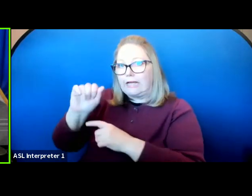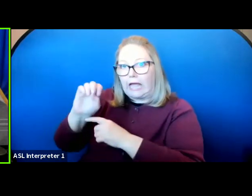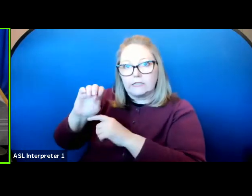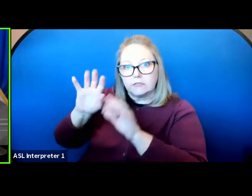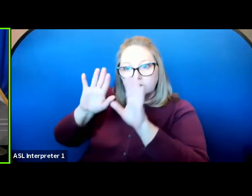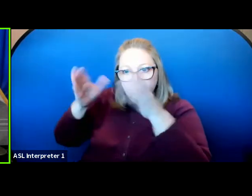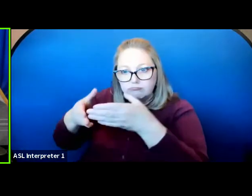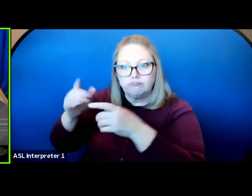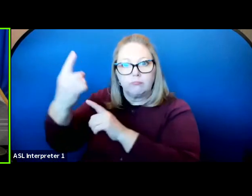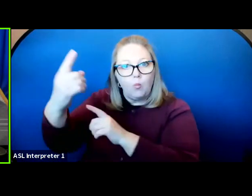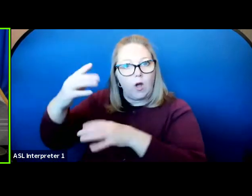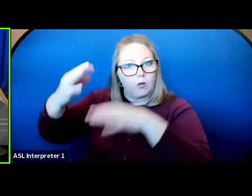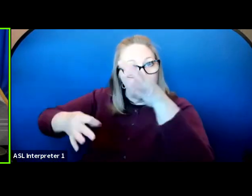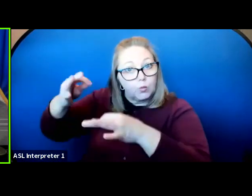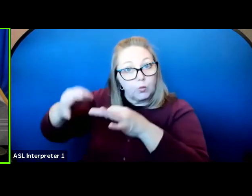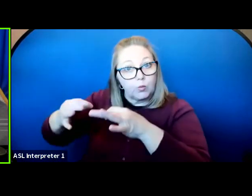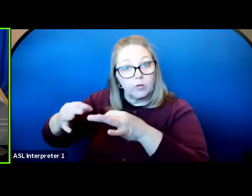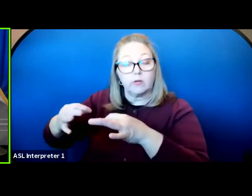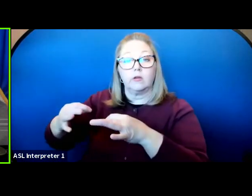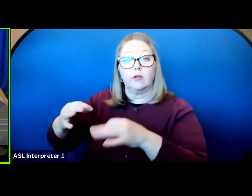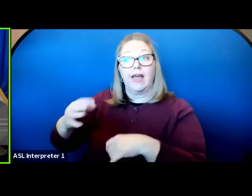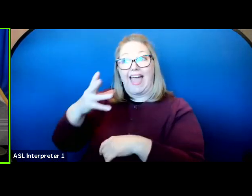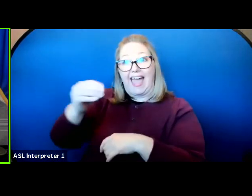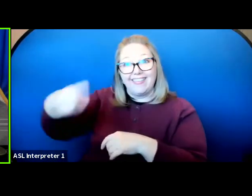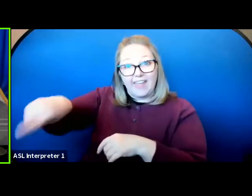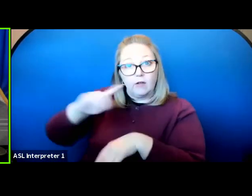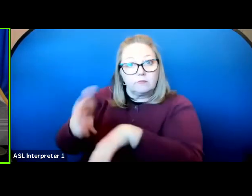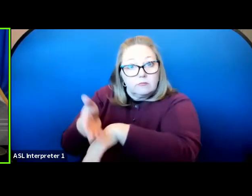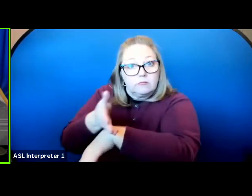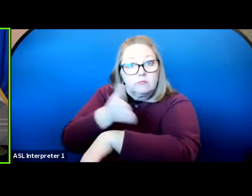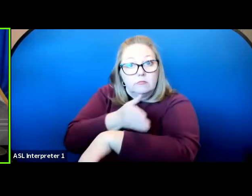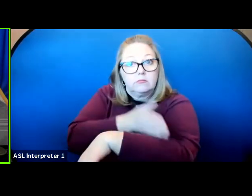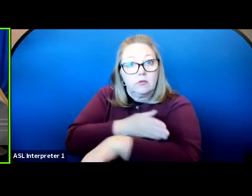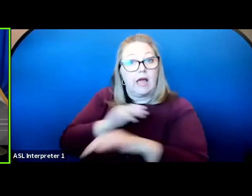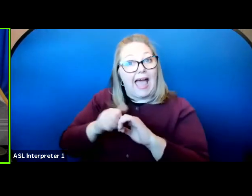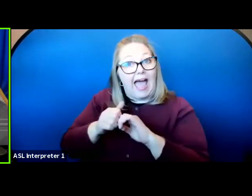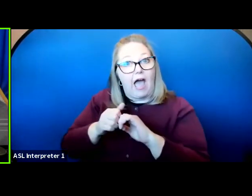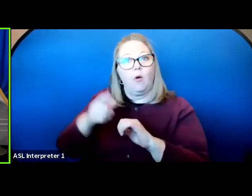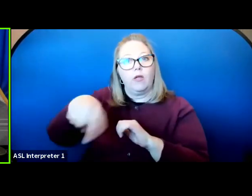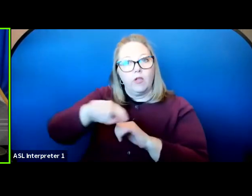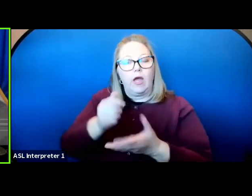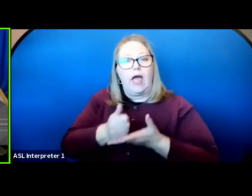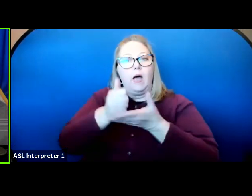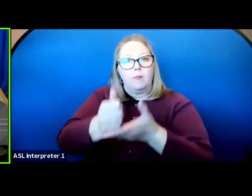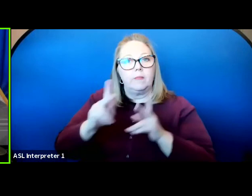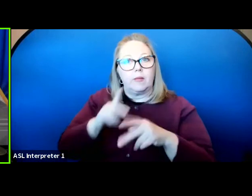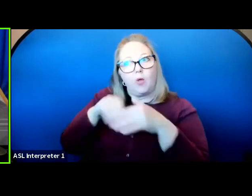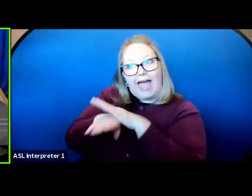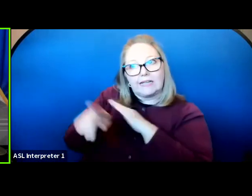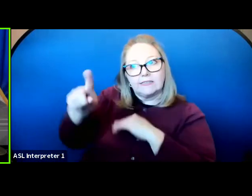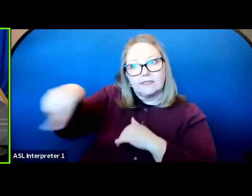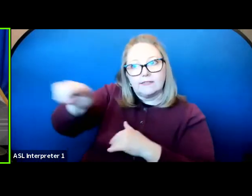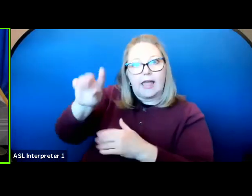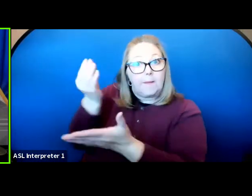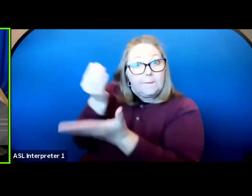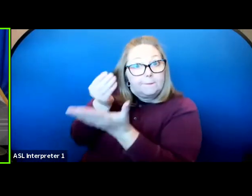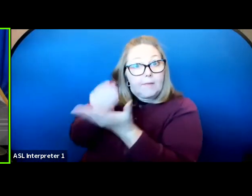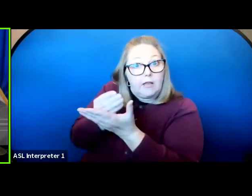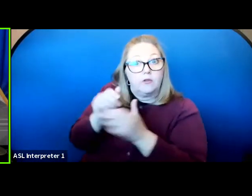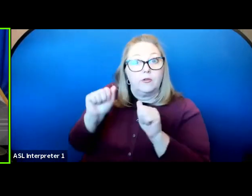of the mediation or court hearing, timely payments of rental assistance can resolve the case. But more importantly,